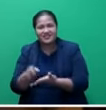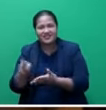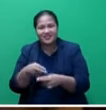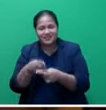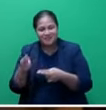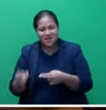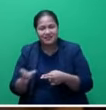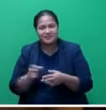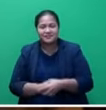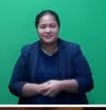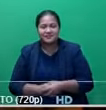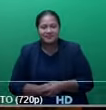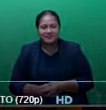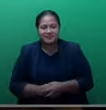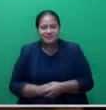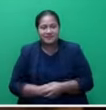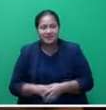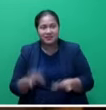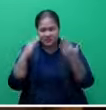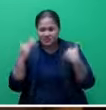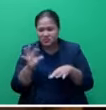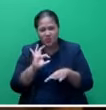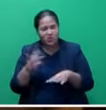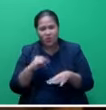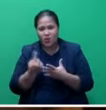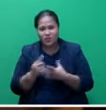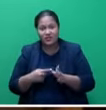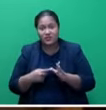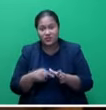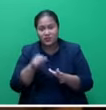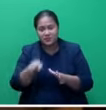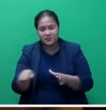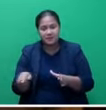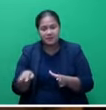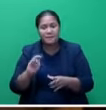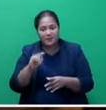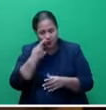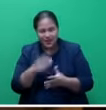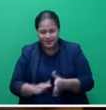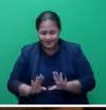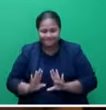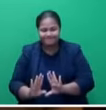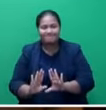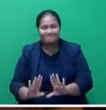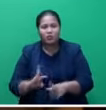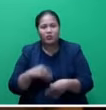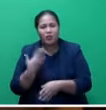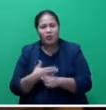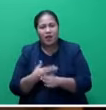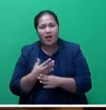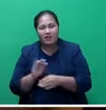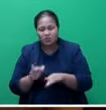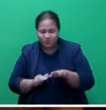farmers. Mr. Speaker, we're not only going to respond, we are going to press ahead with our efforts to raise the